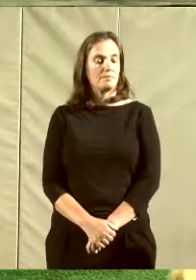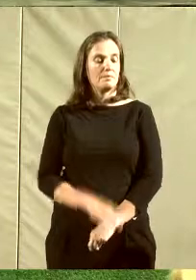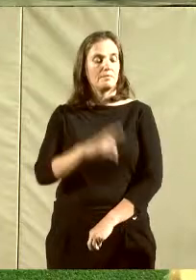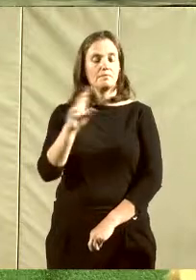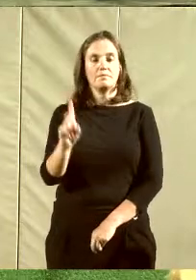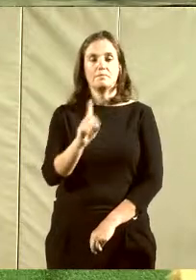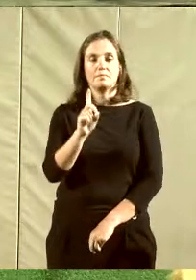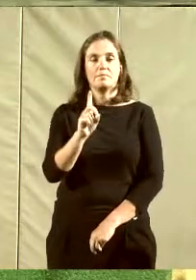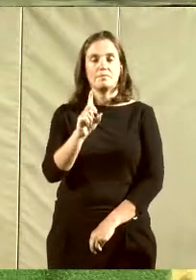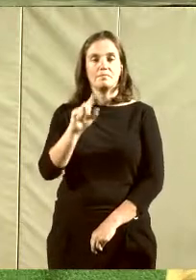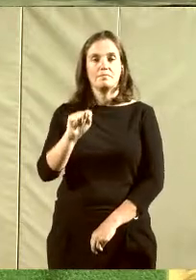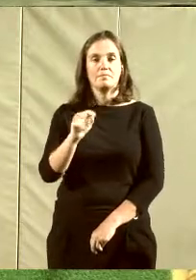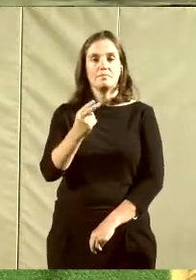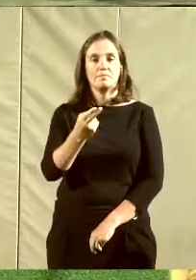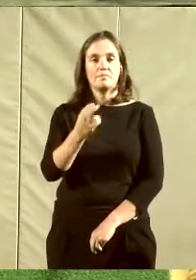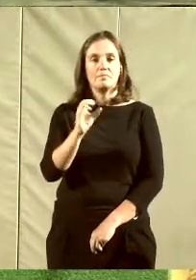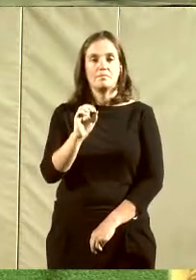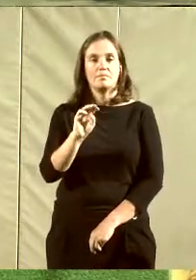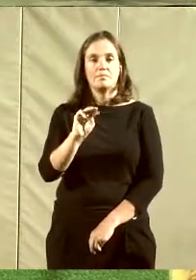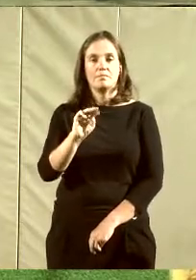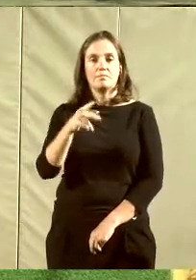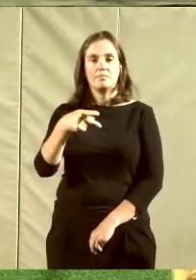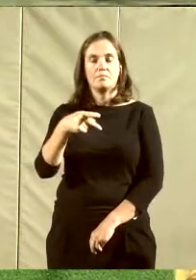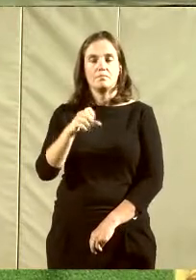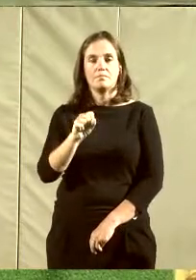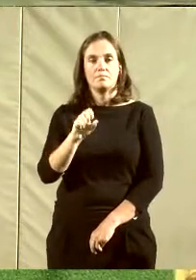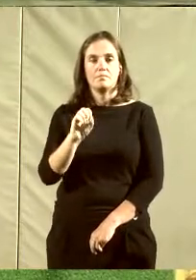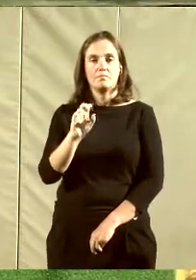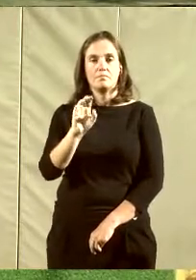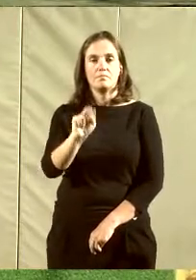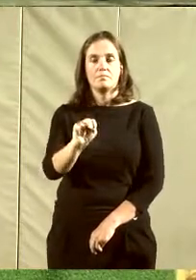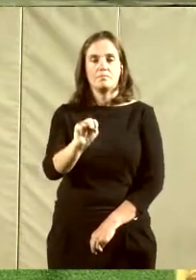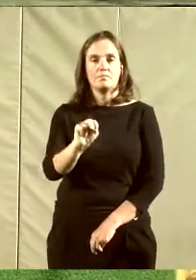Daniela Meredith Thompson.